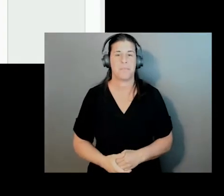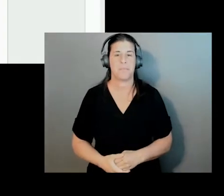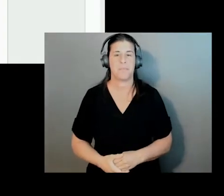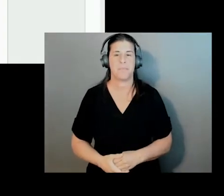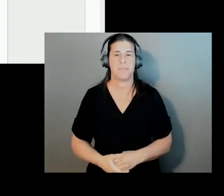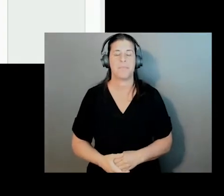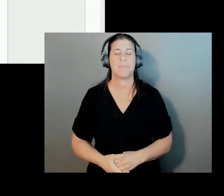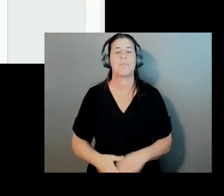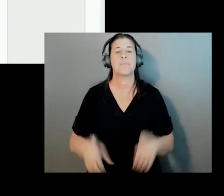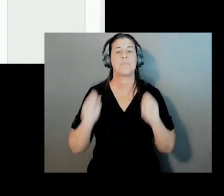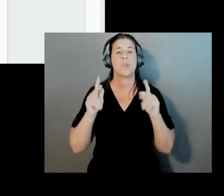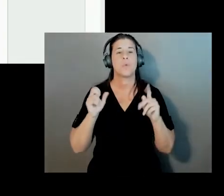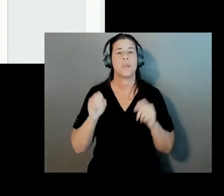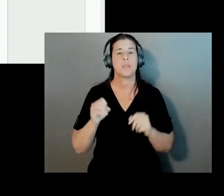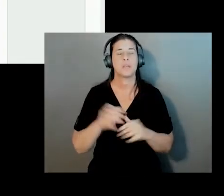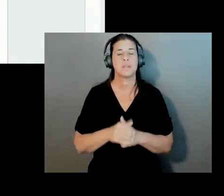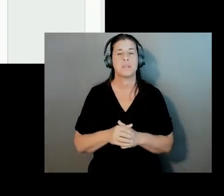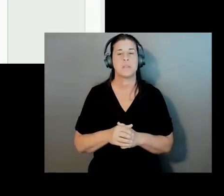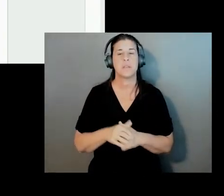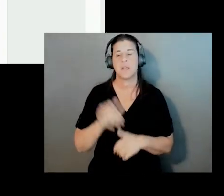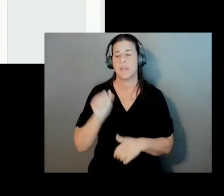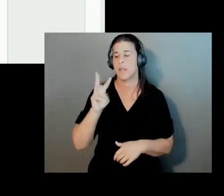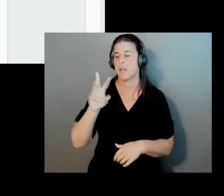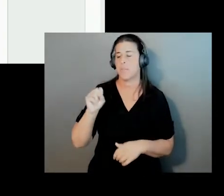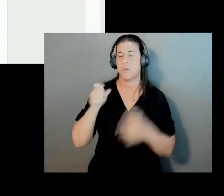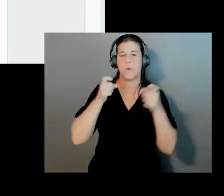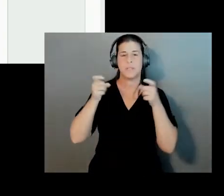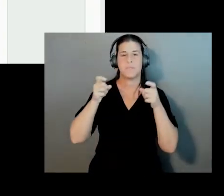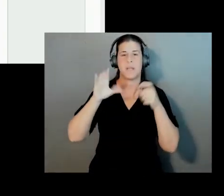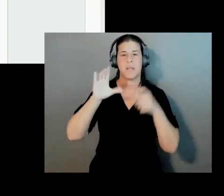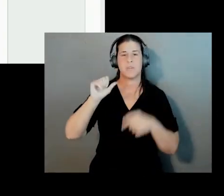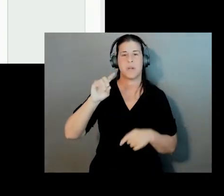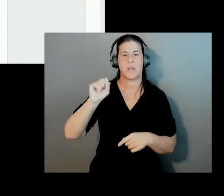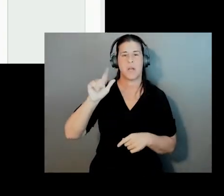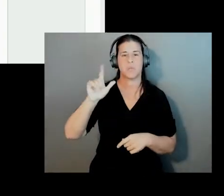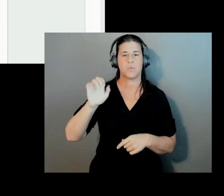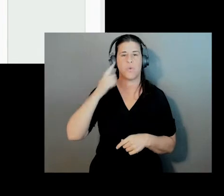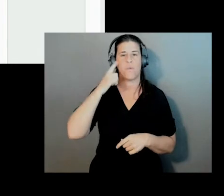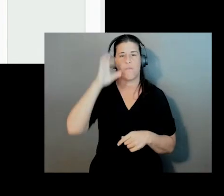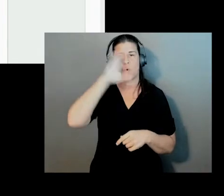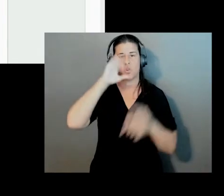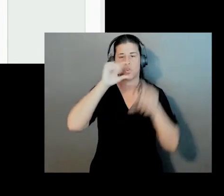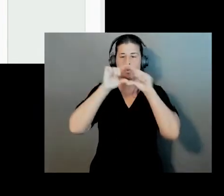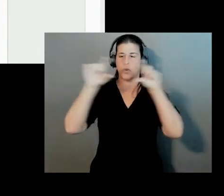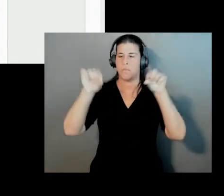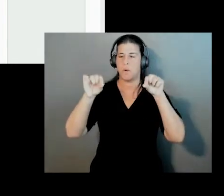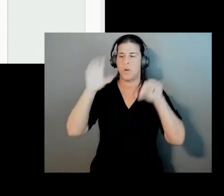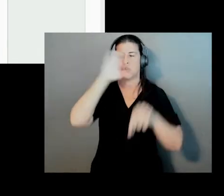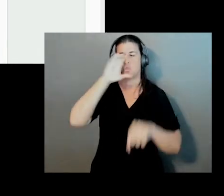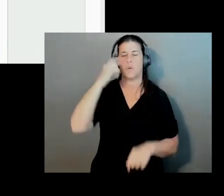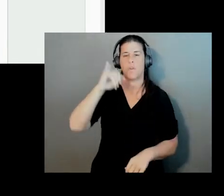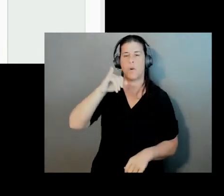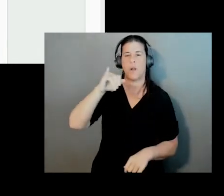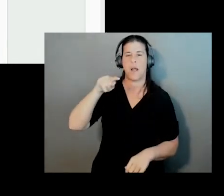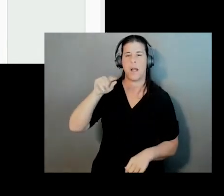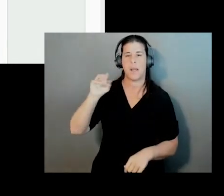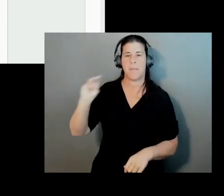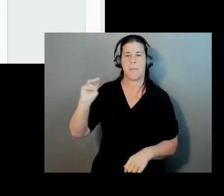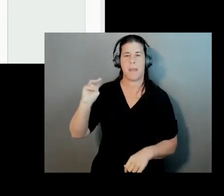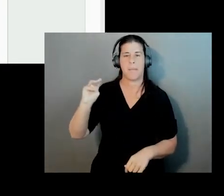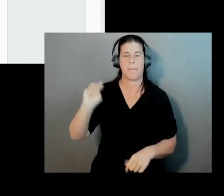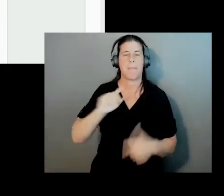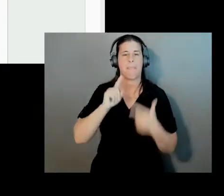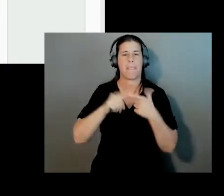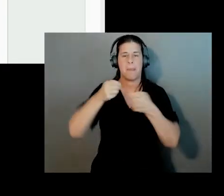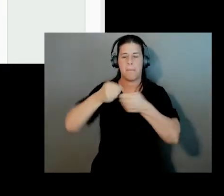Okay, so from the AWS Management Console, in the search bar, I'm going to search for Icam and go to our Icam